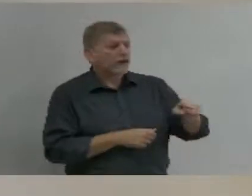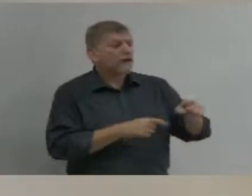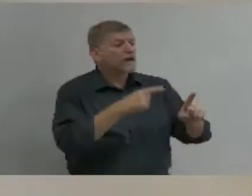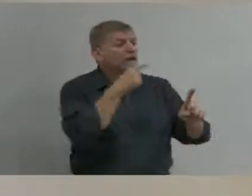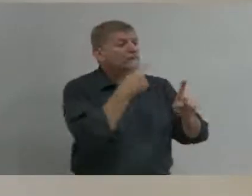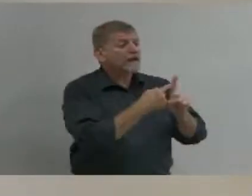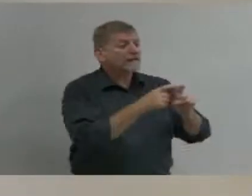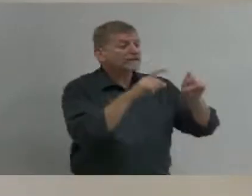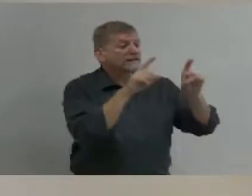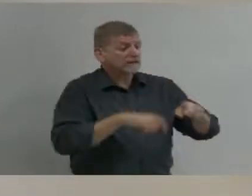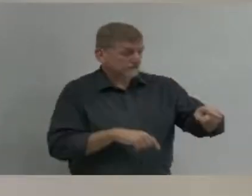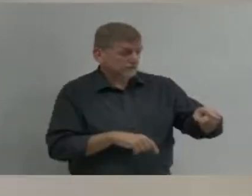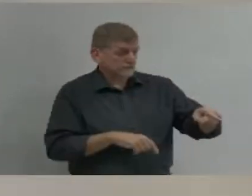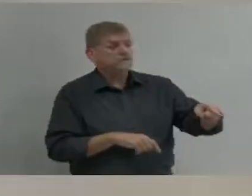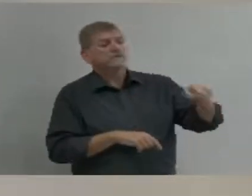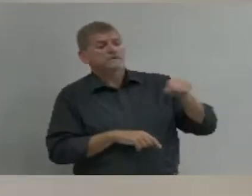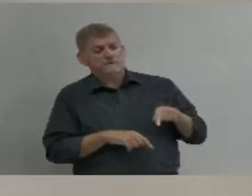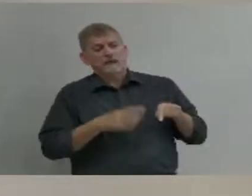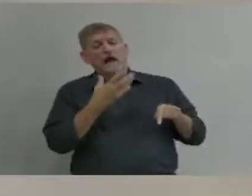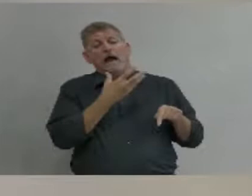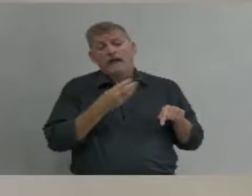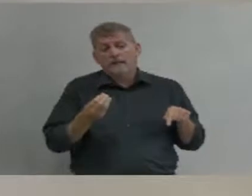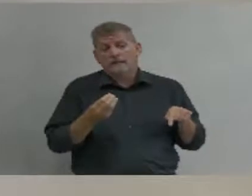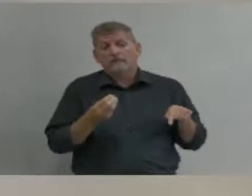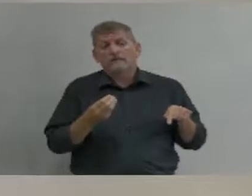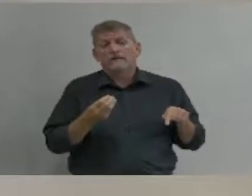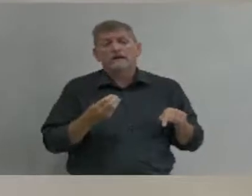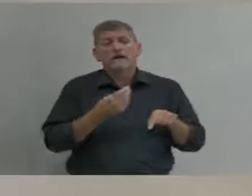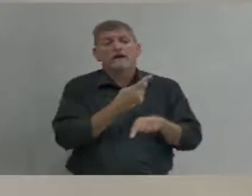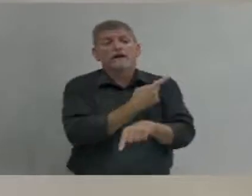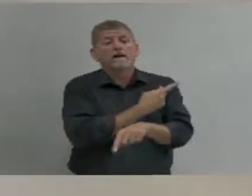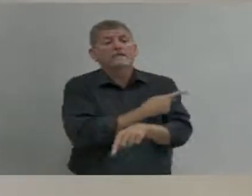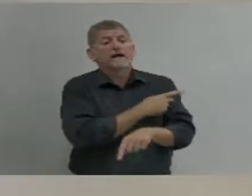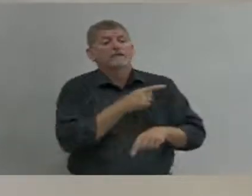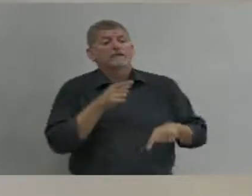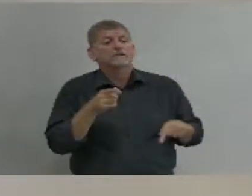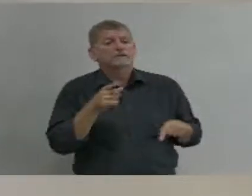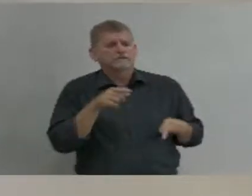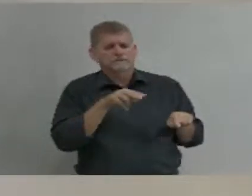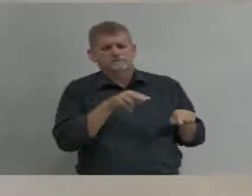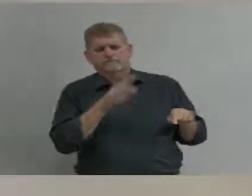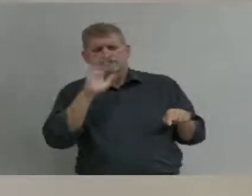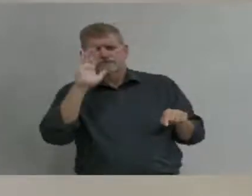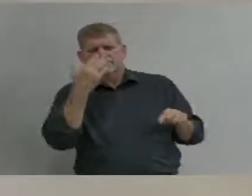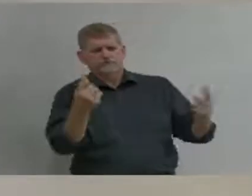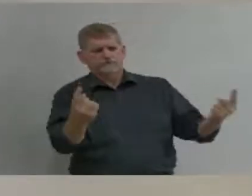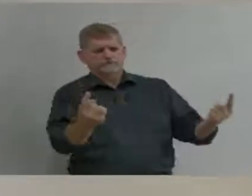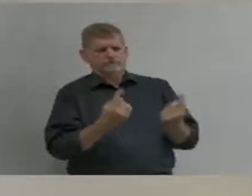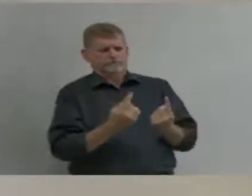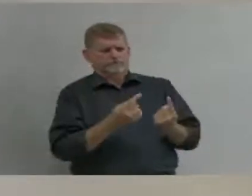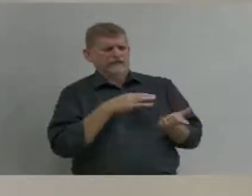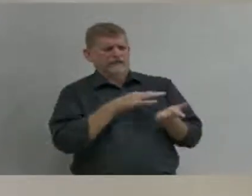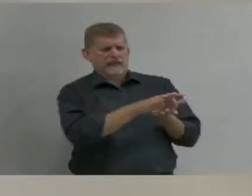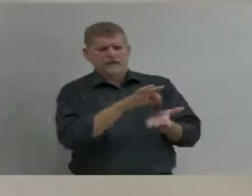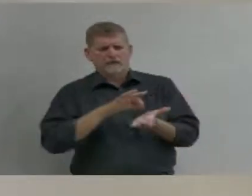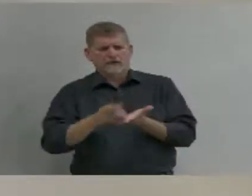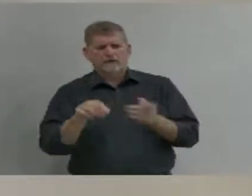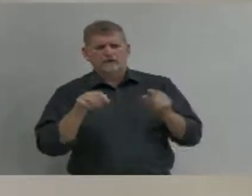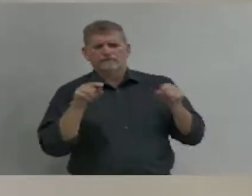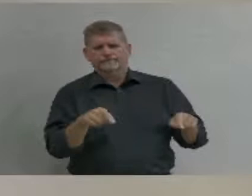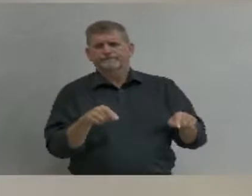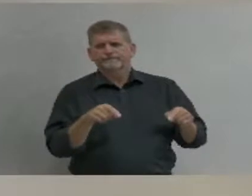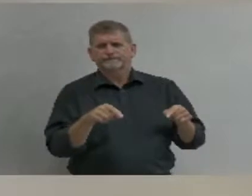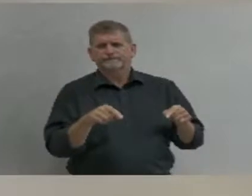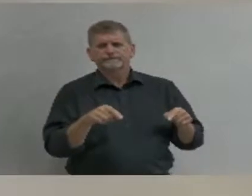into that they have COVID, and patients who are under investigation. I believe the numbers that we're looking at on this slide are in that